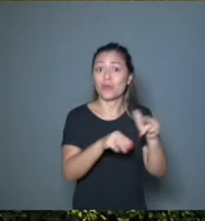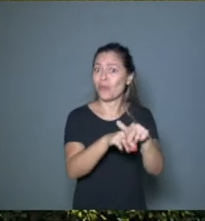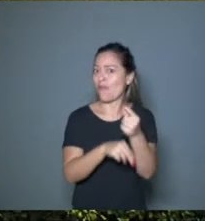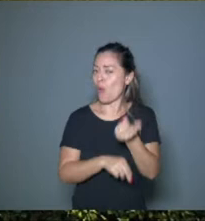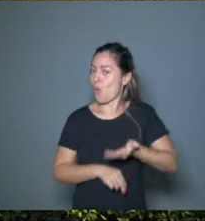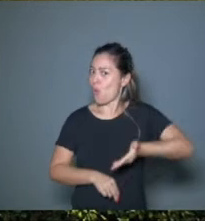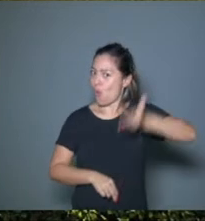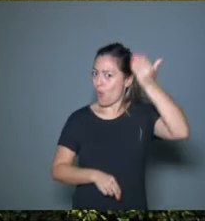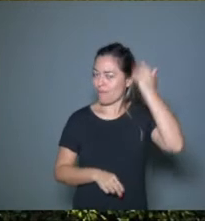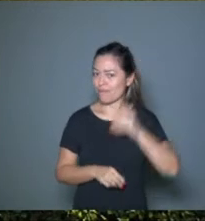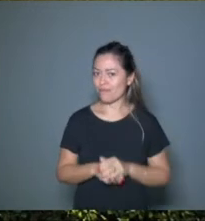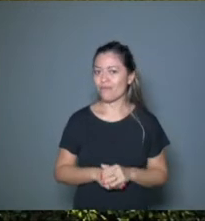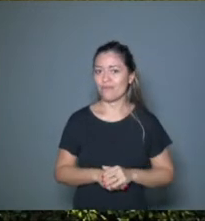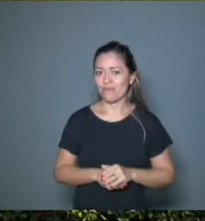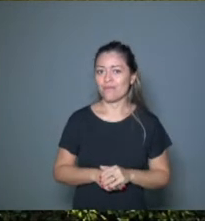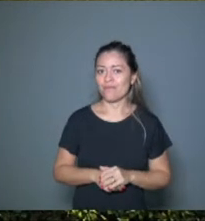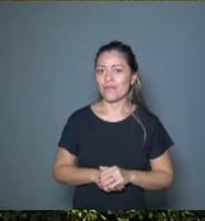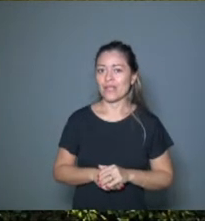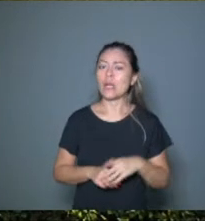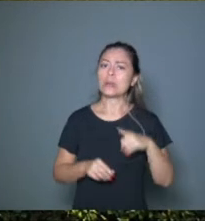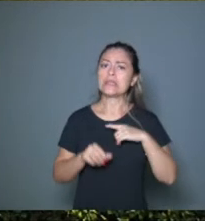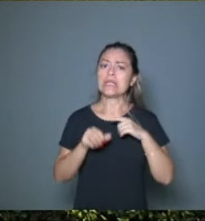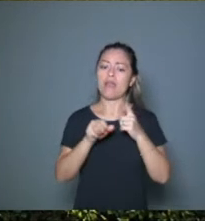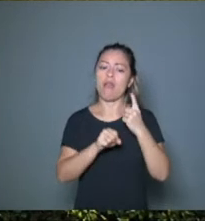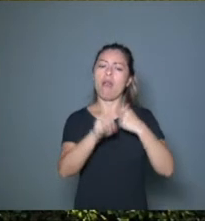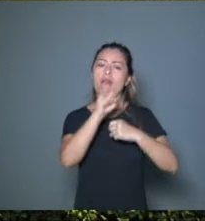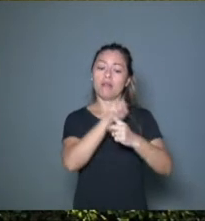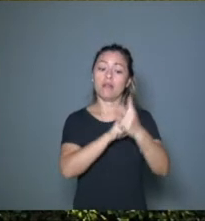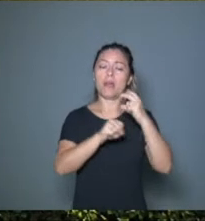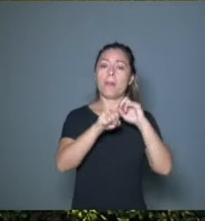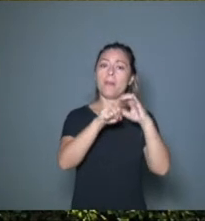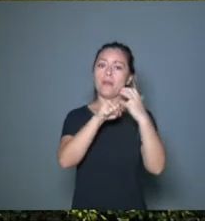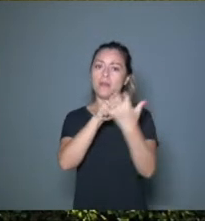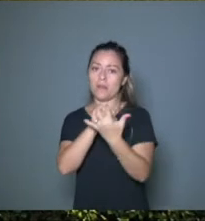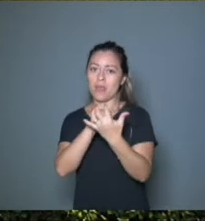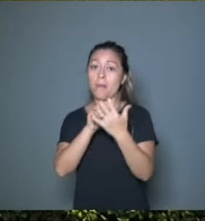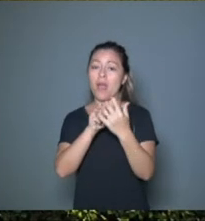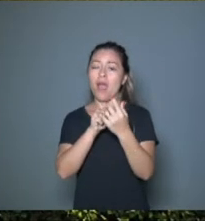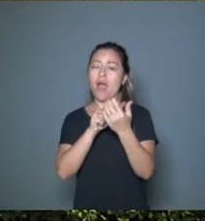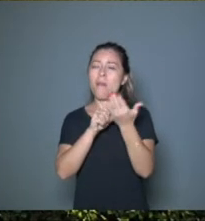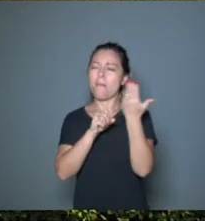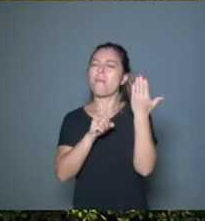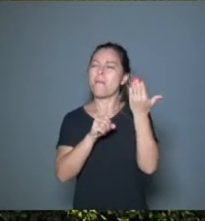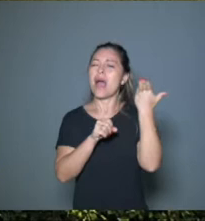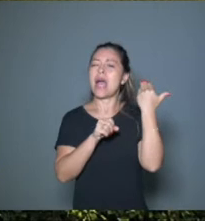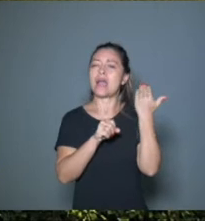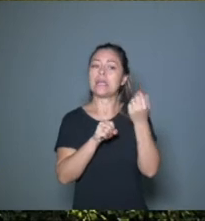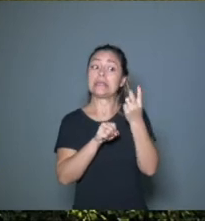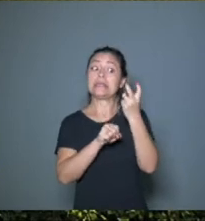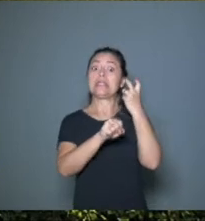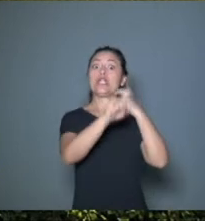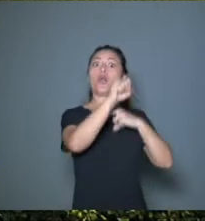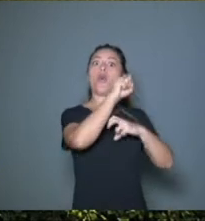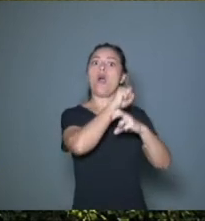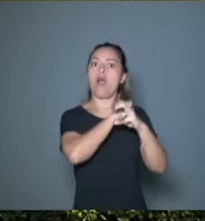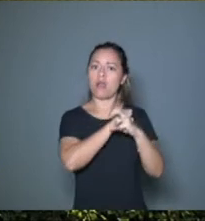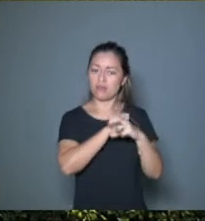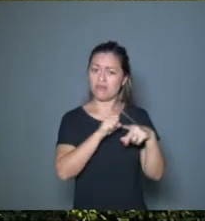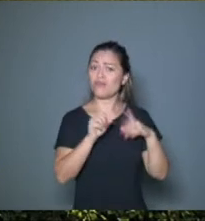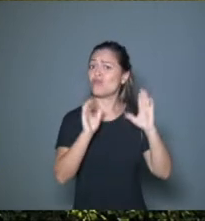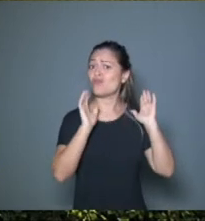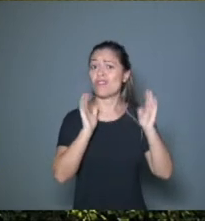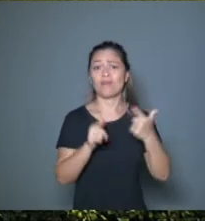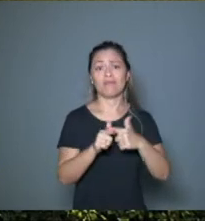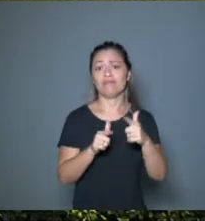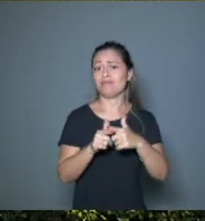the 5 years, there was the pandemic, where cotton demand was lower, and then